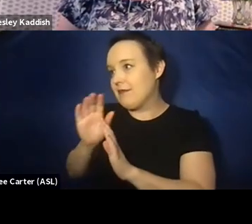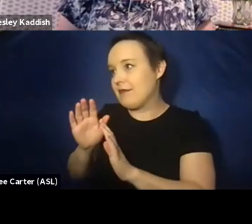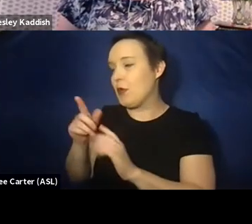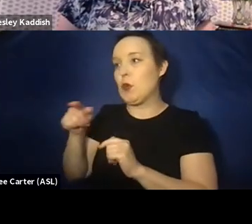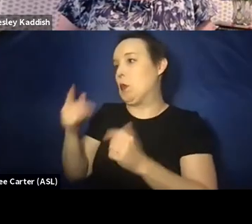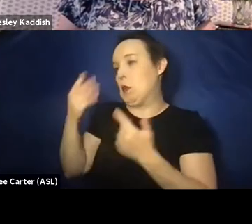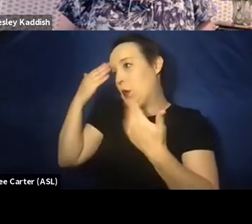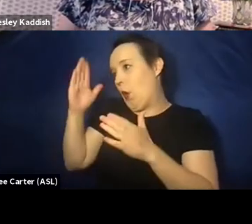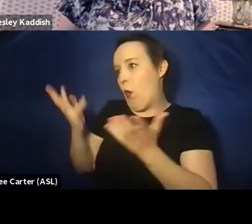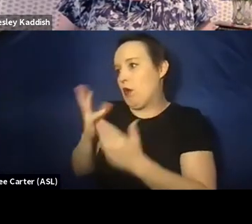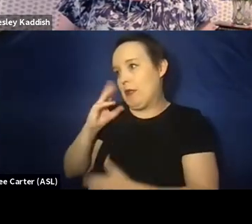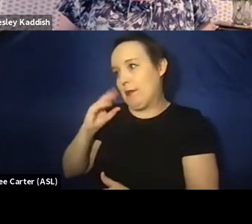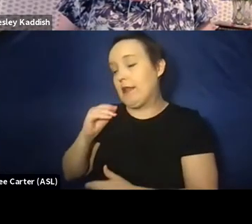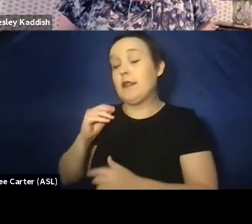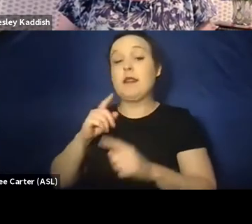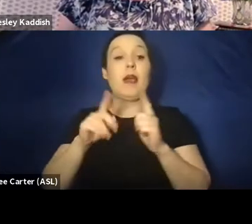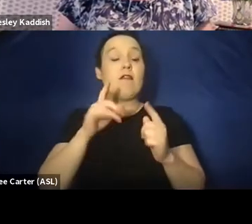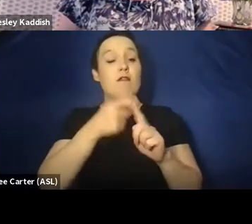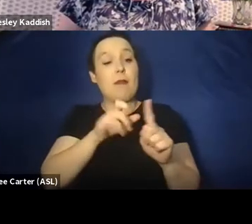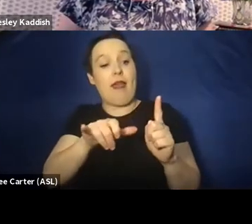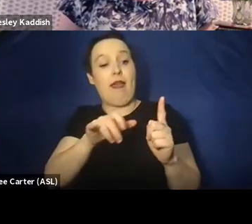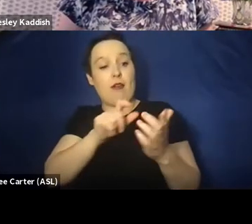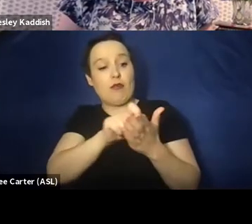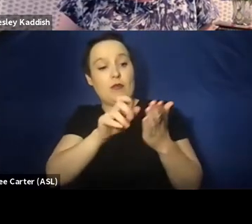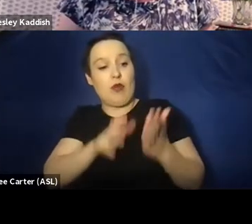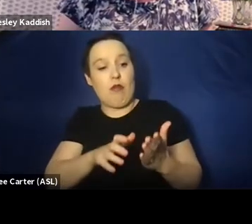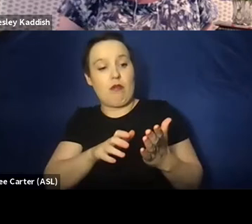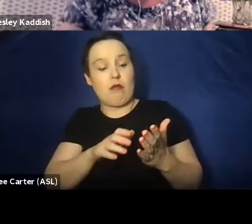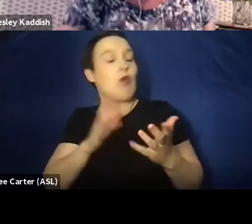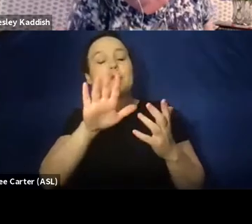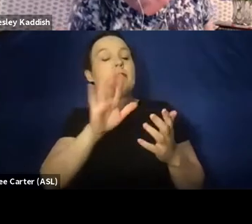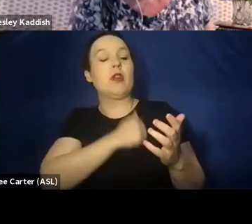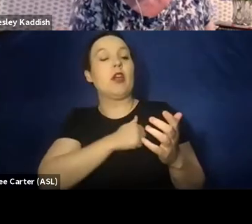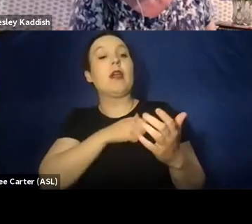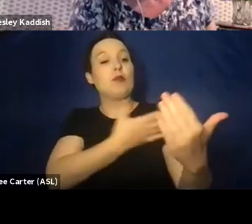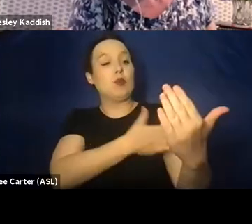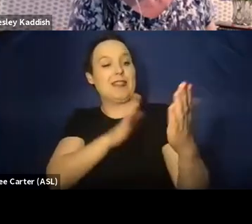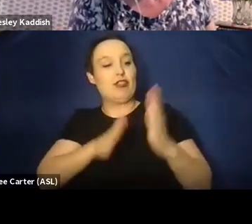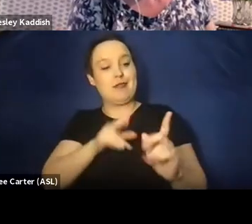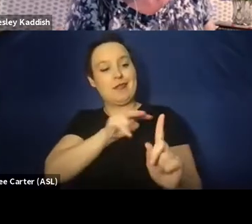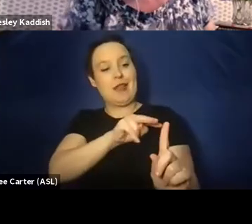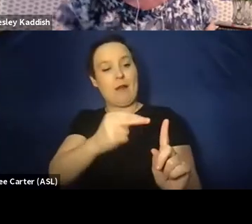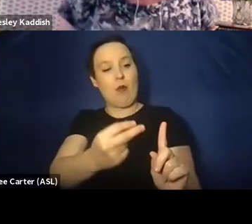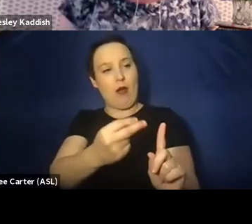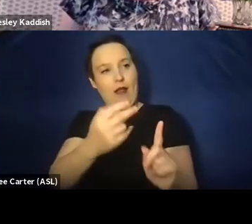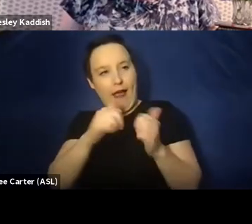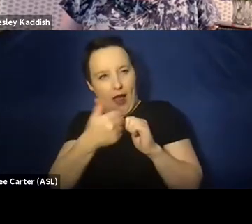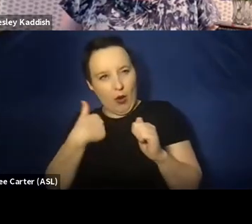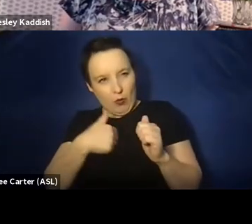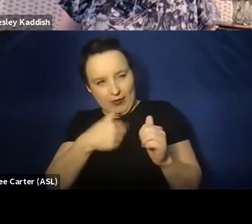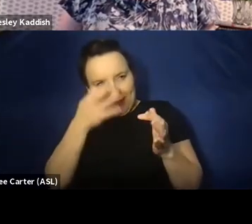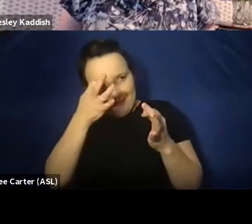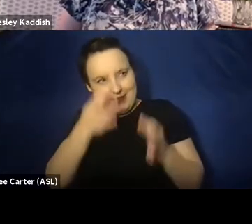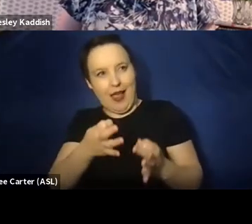And just from the musician's standpoint, I now want to talk about how it is that we come to these choices of what we play. I chose that